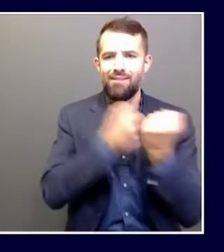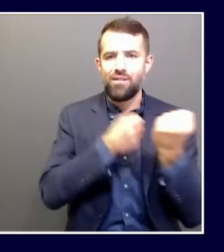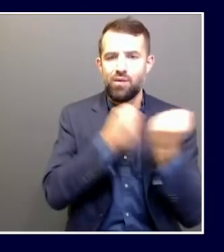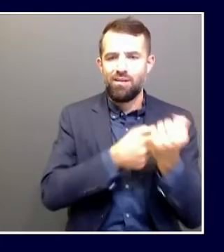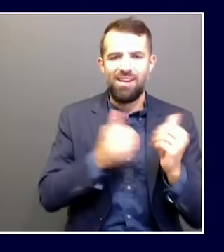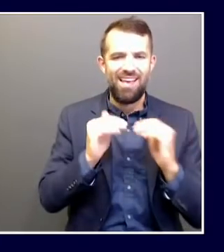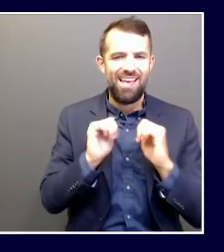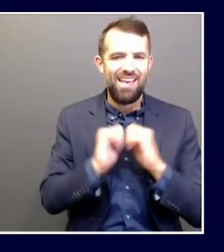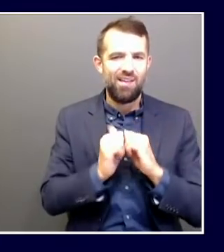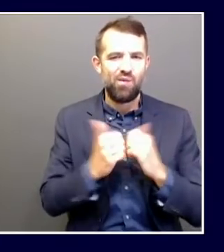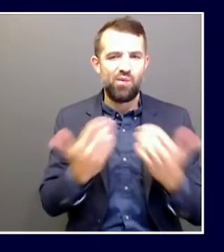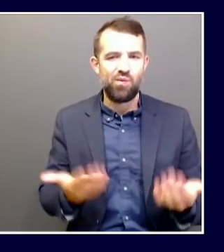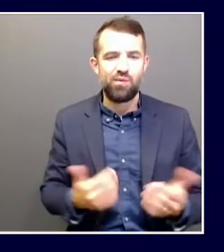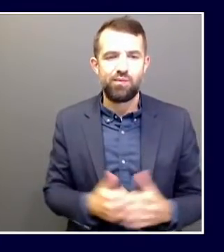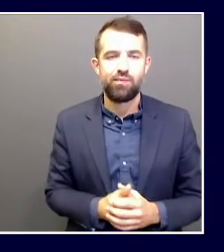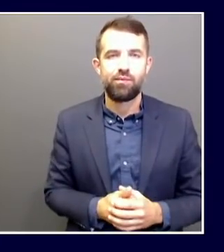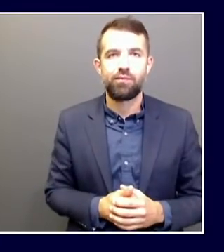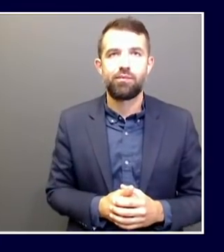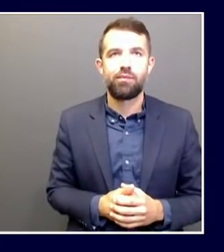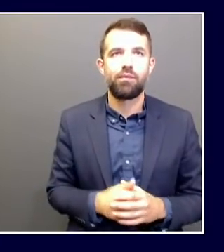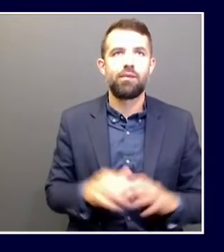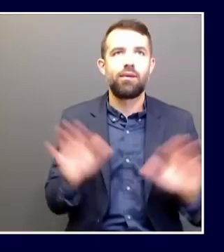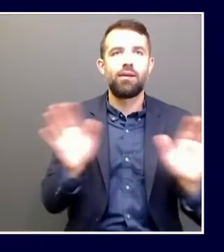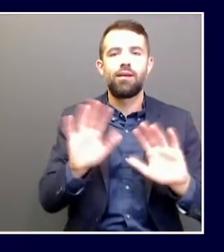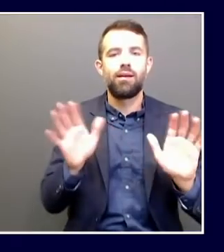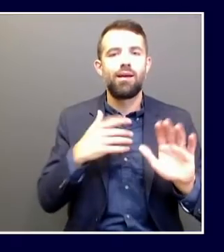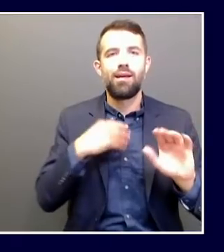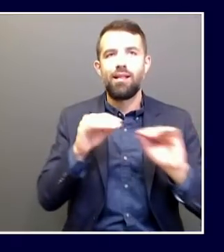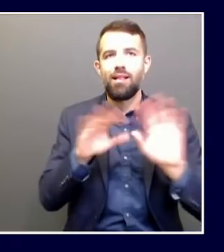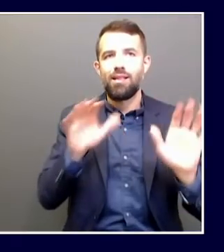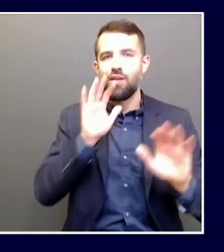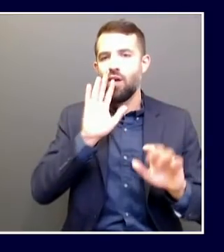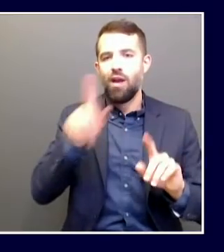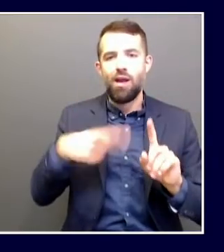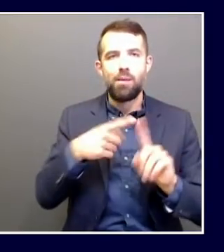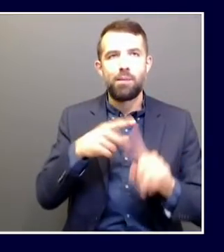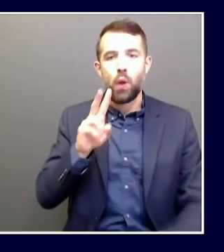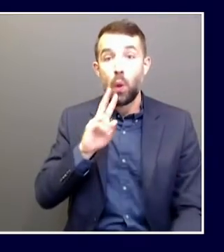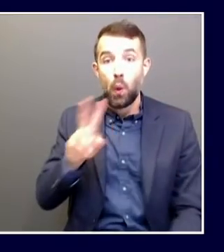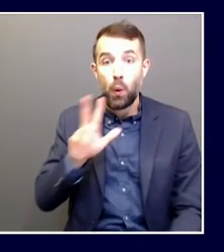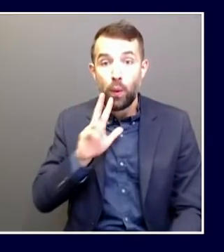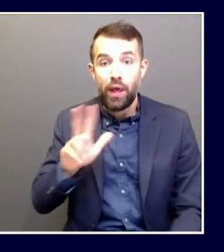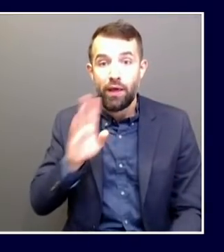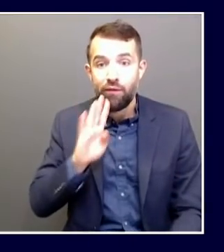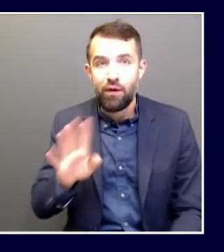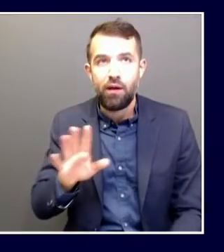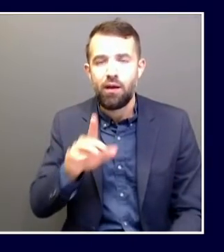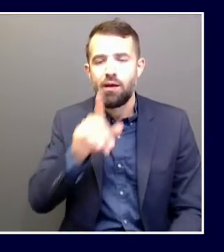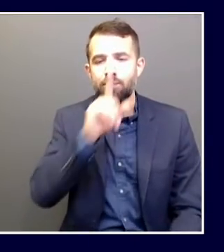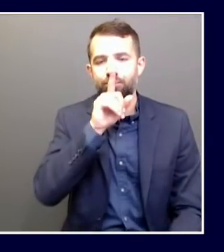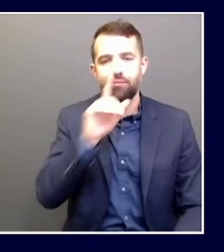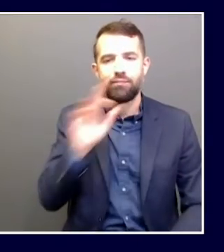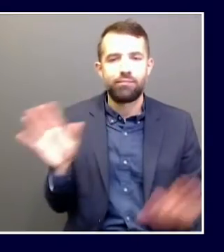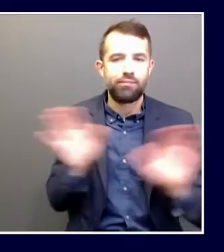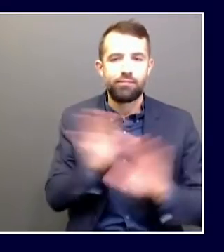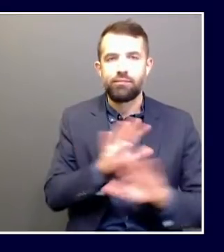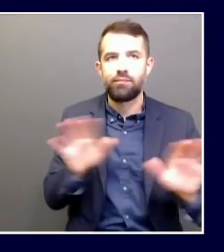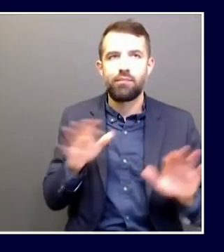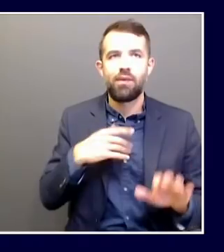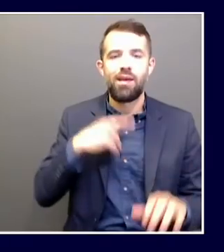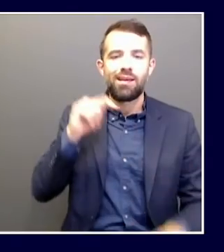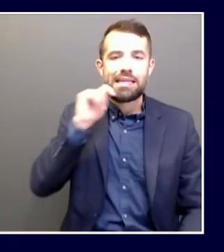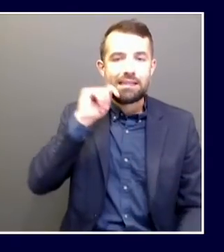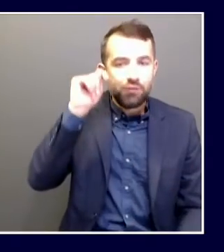talking toddlers or anything of that nature. We're talking, adolescents, older kids who frequently have